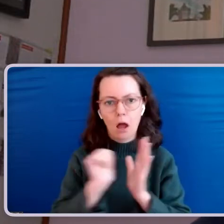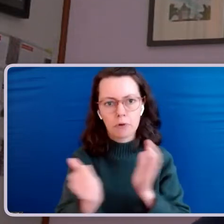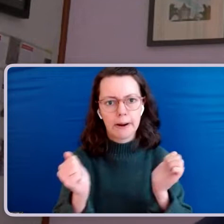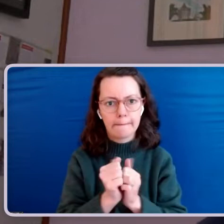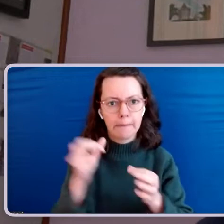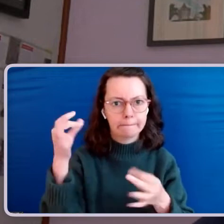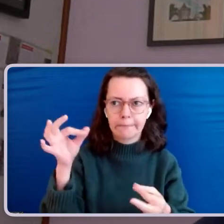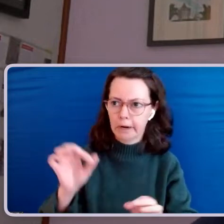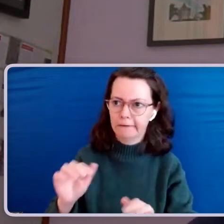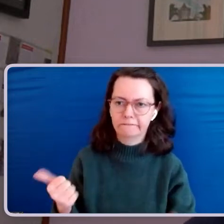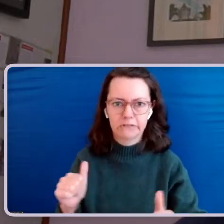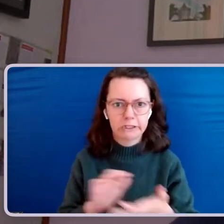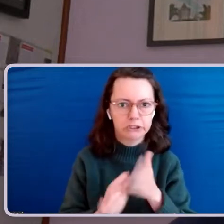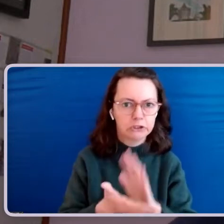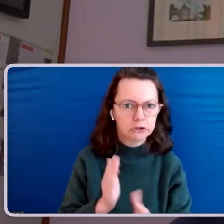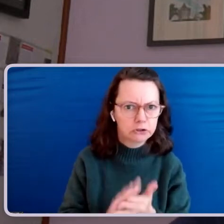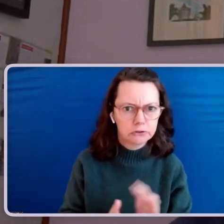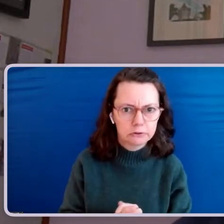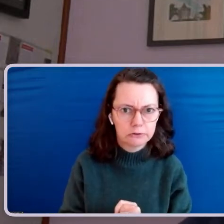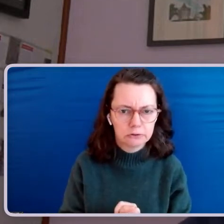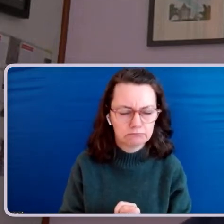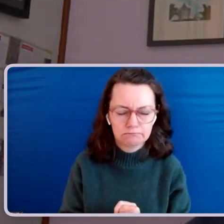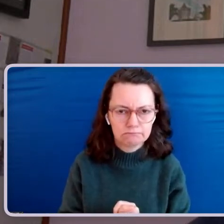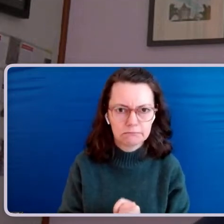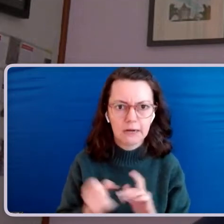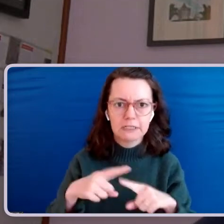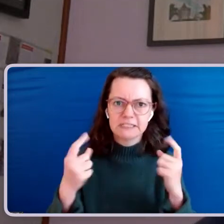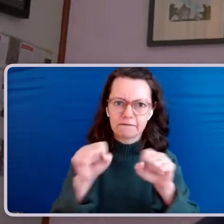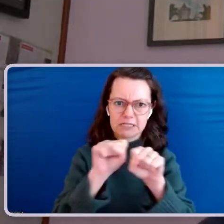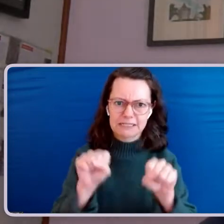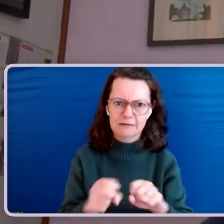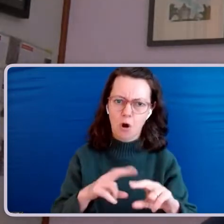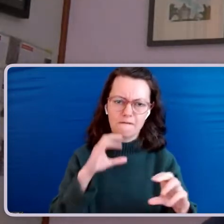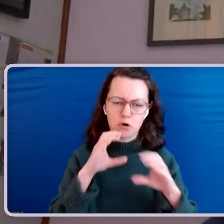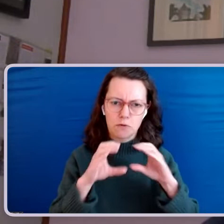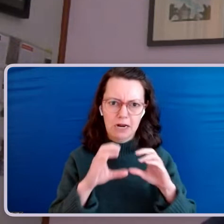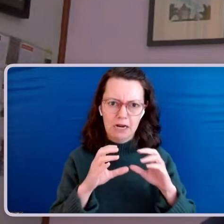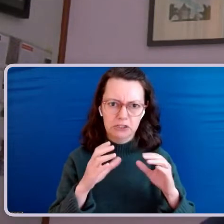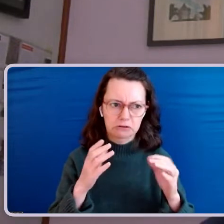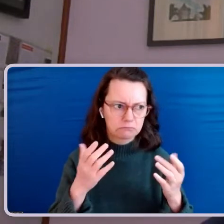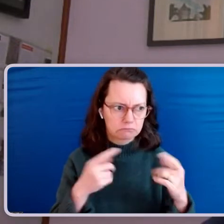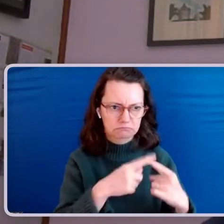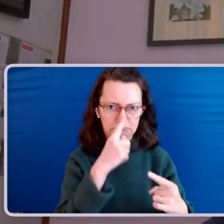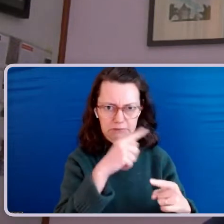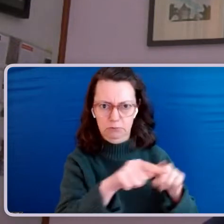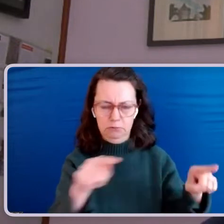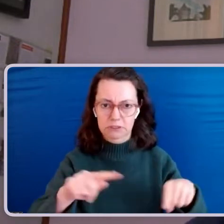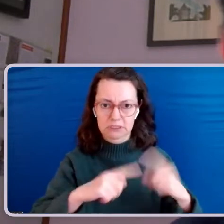different systems. What is interesting, I think, is that